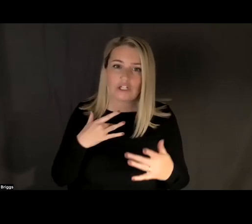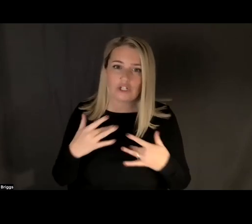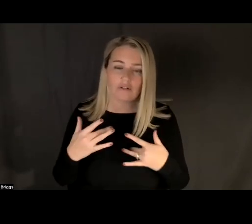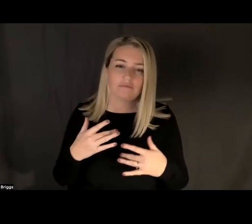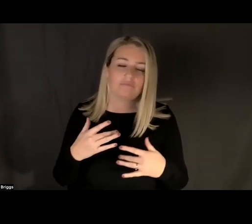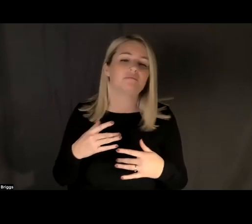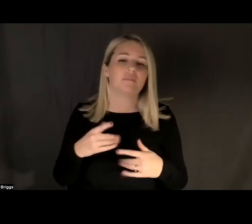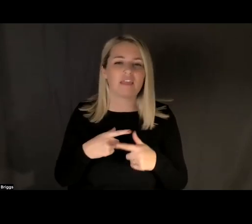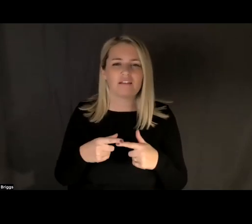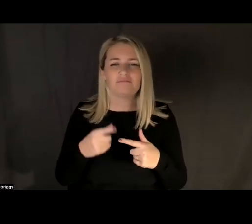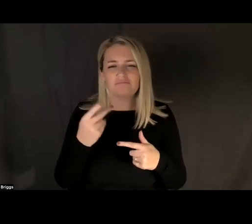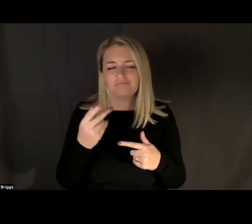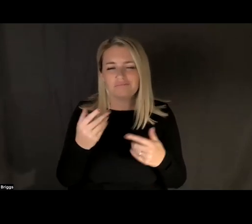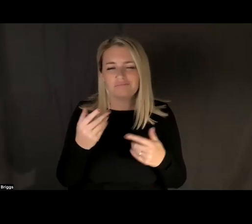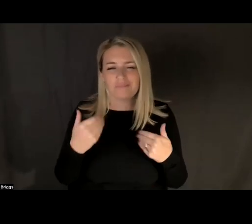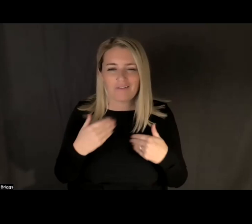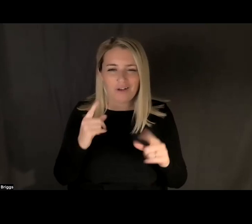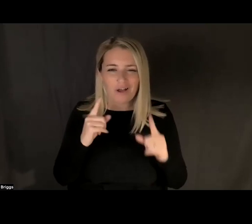be smiling.